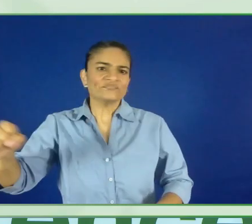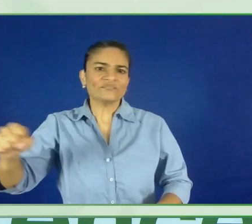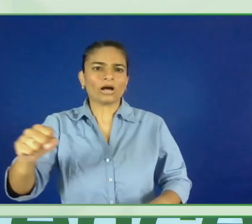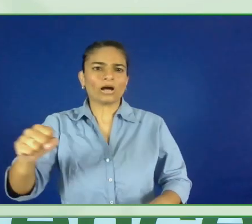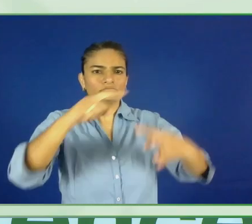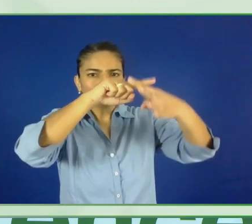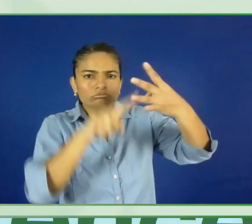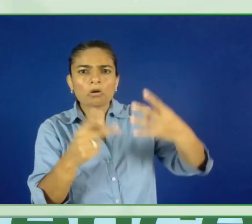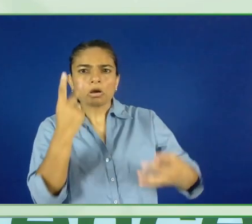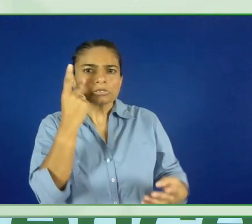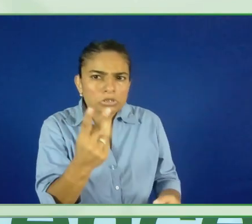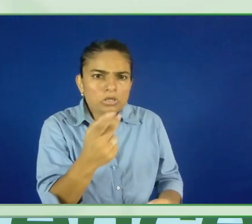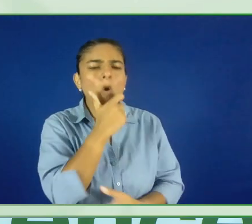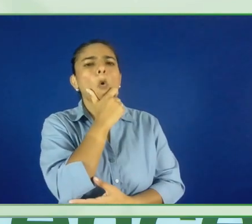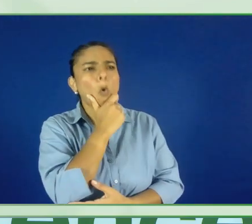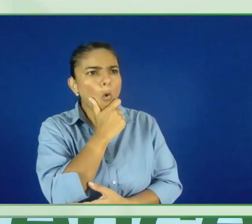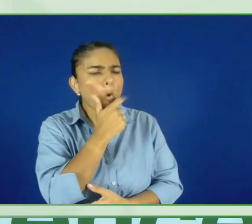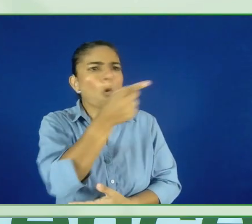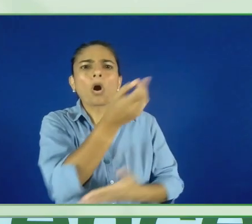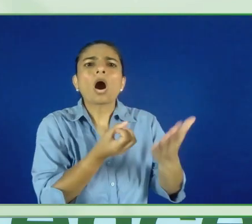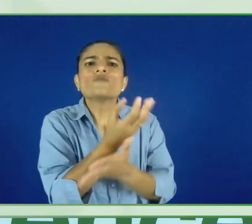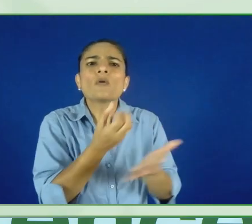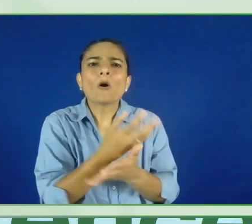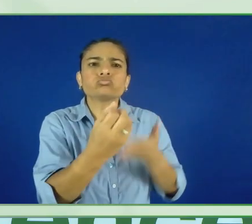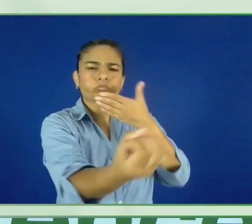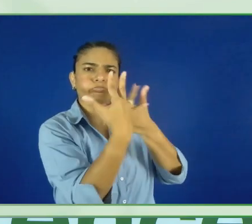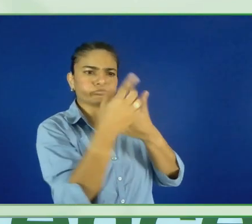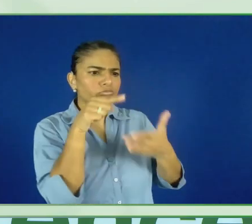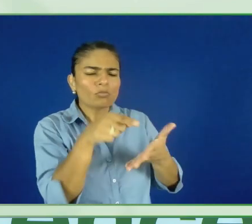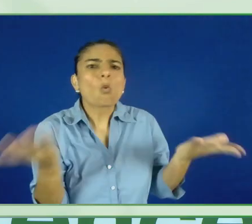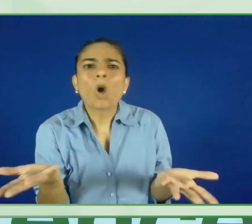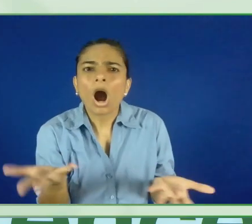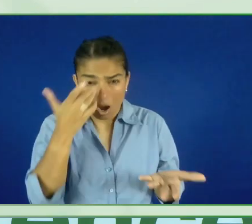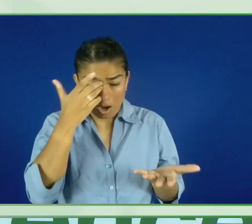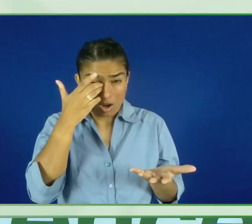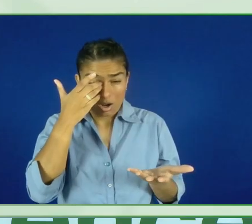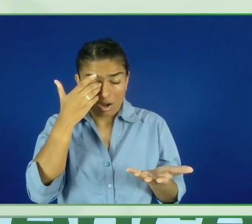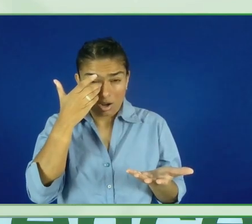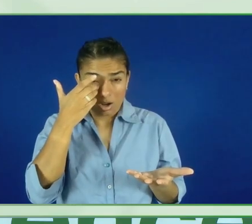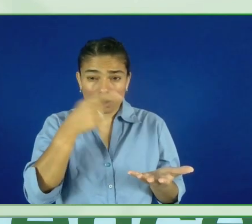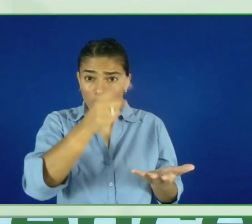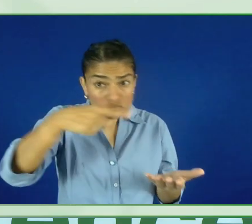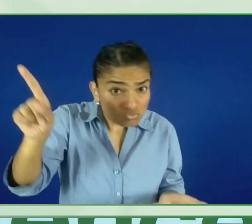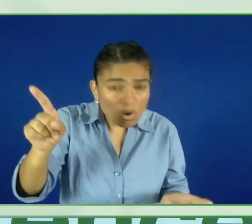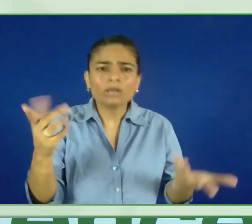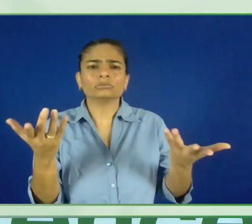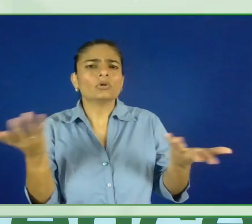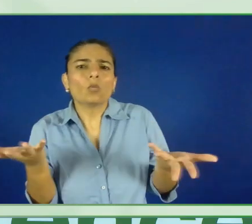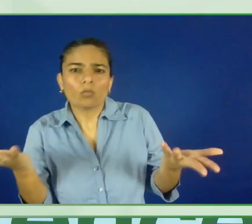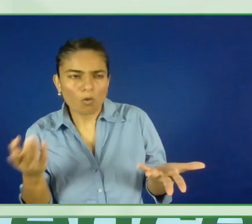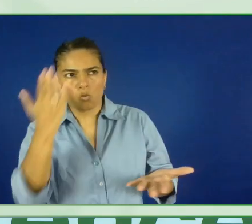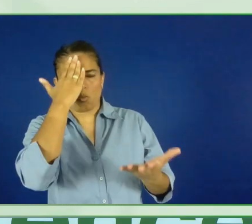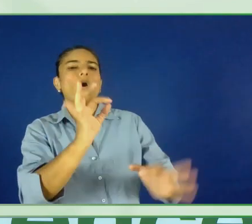not? Because on the right side, if you click on the source, you see immediately what the source is. So this